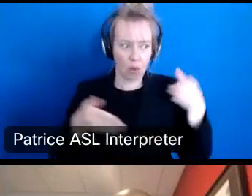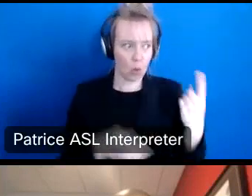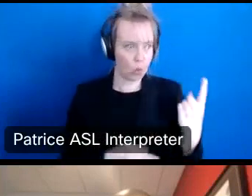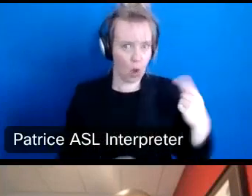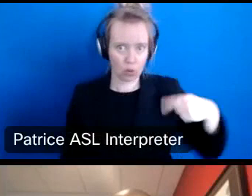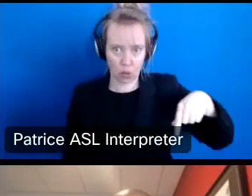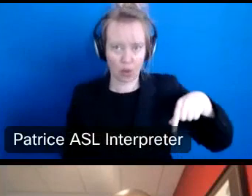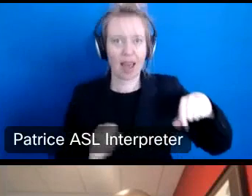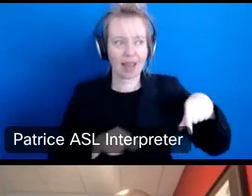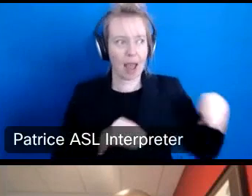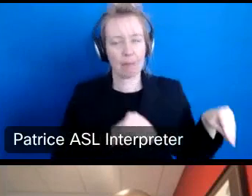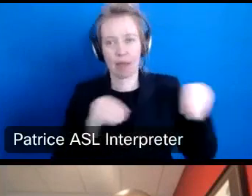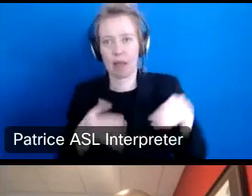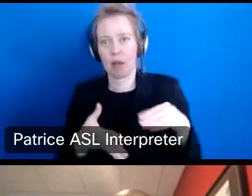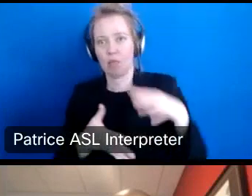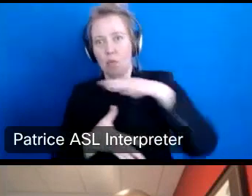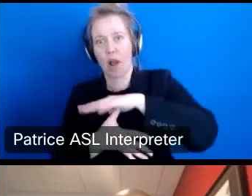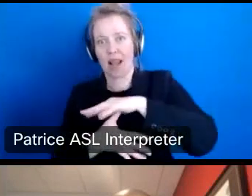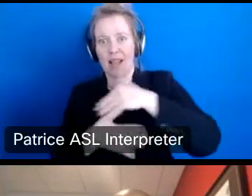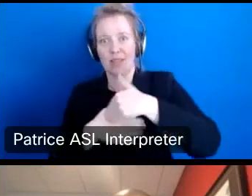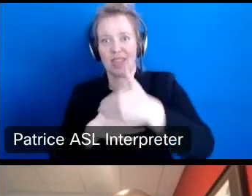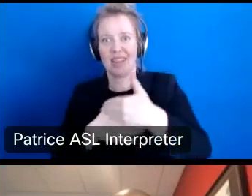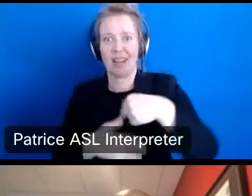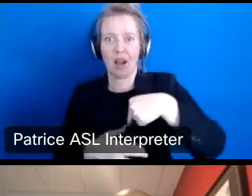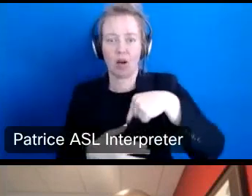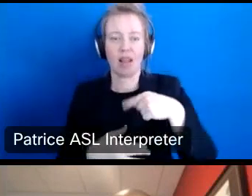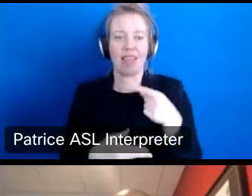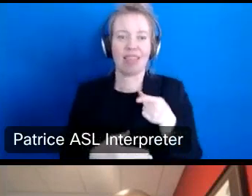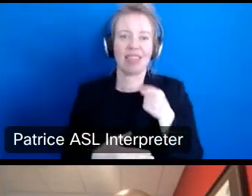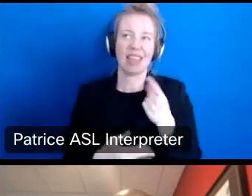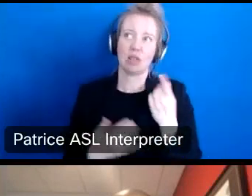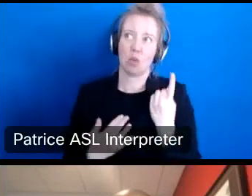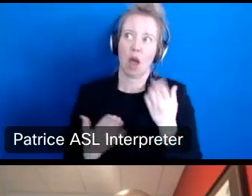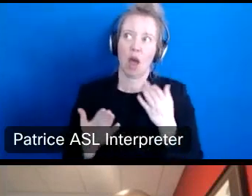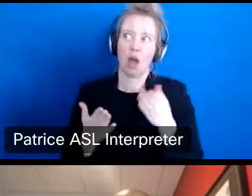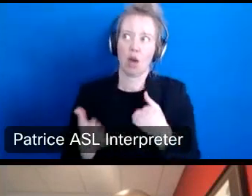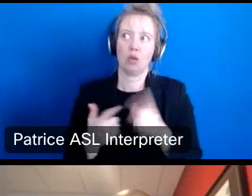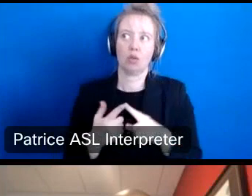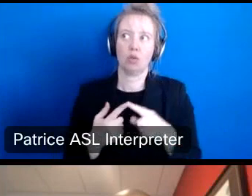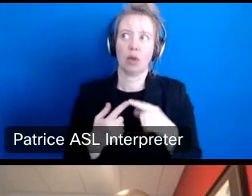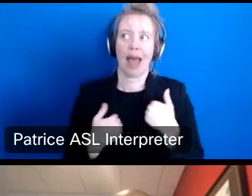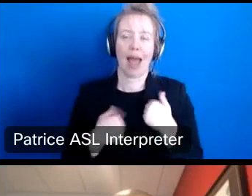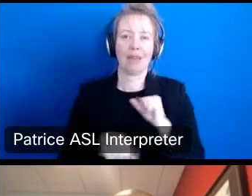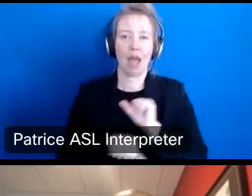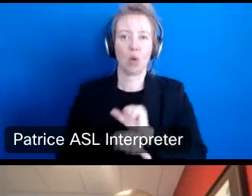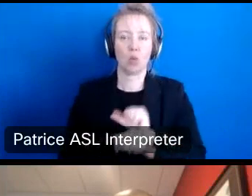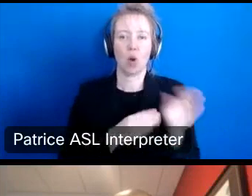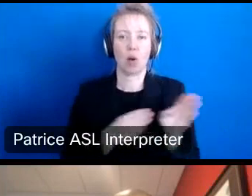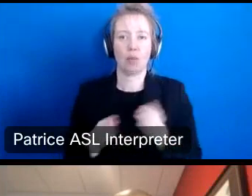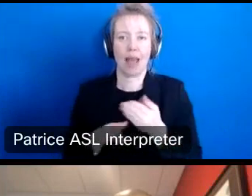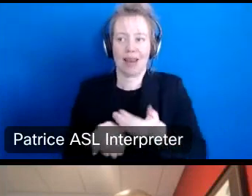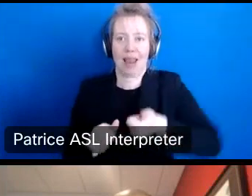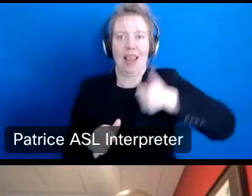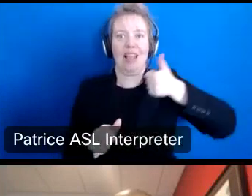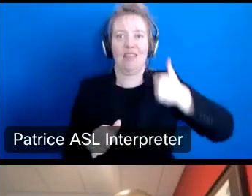be prioritized in the next quarter. This is just to give us a way to come up with a work plan in advance of